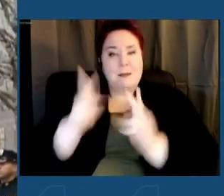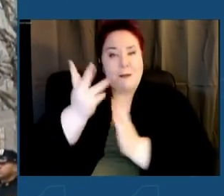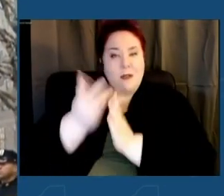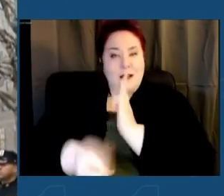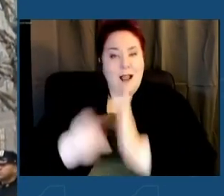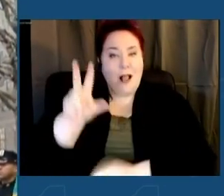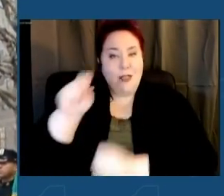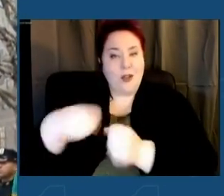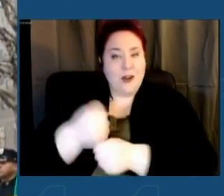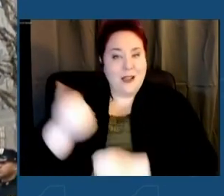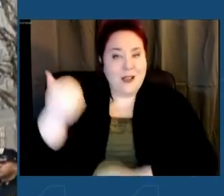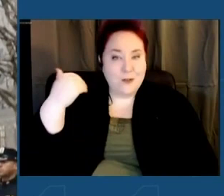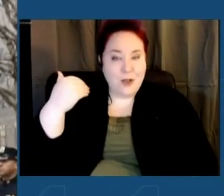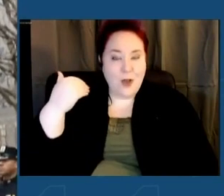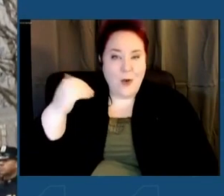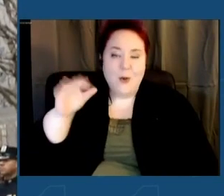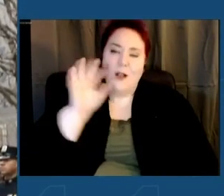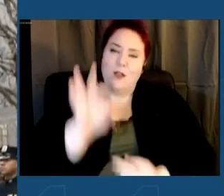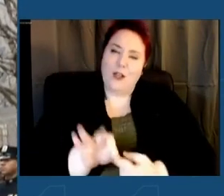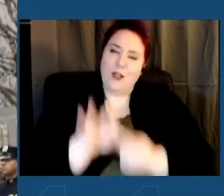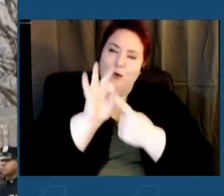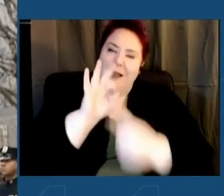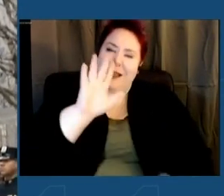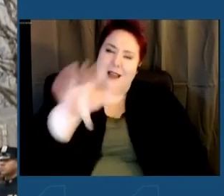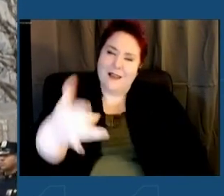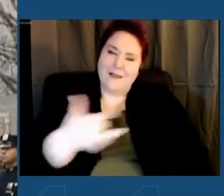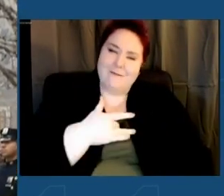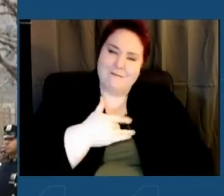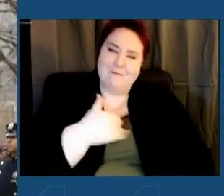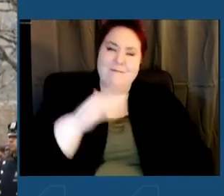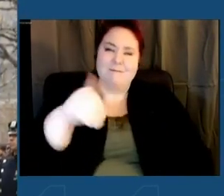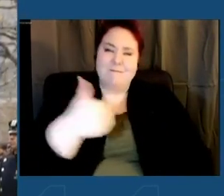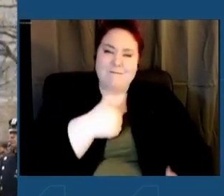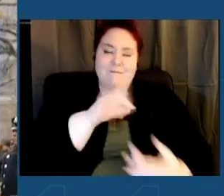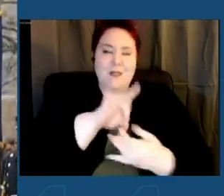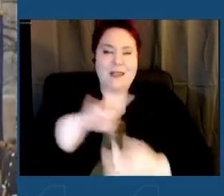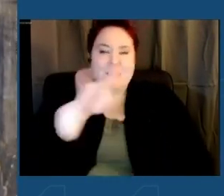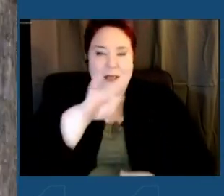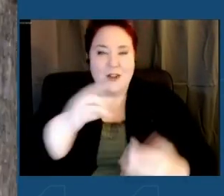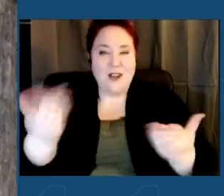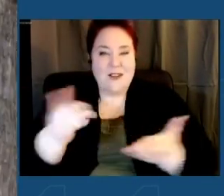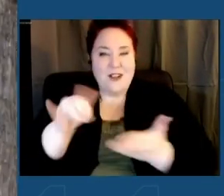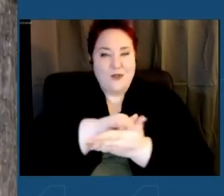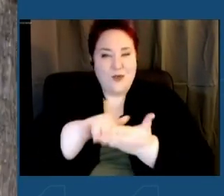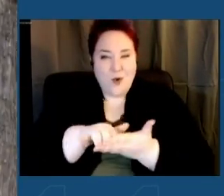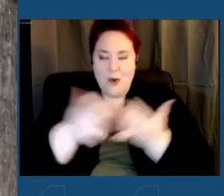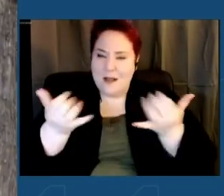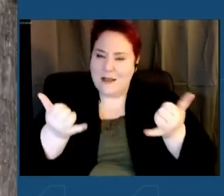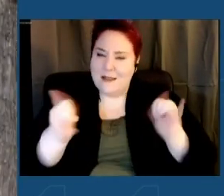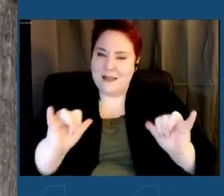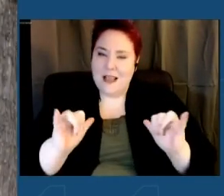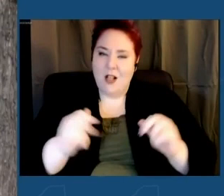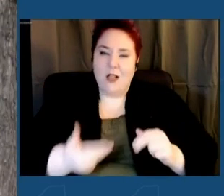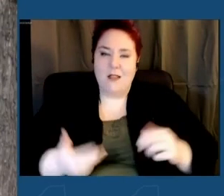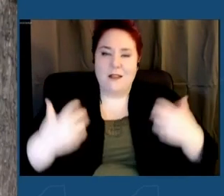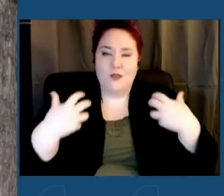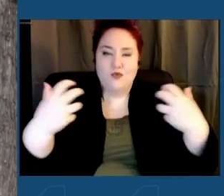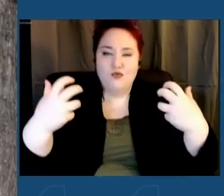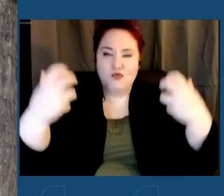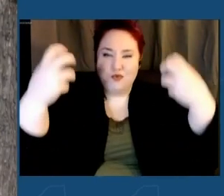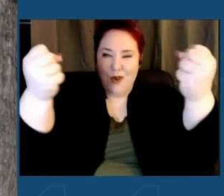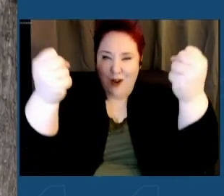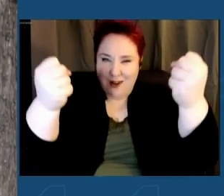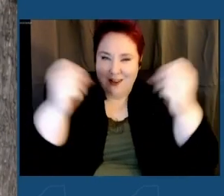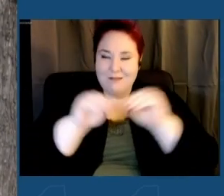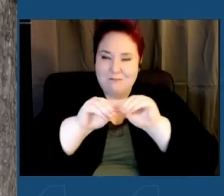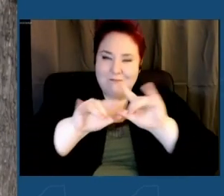the unique spirit of New York lives on, stronger than ever.